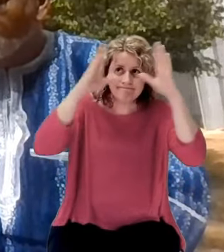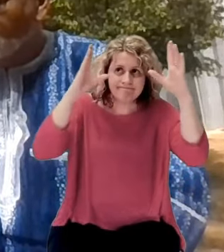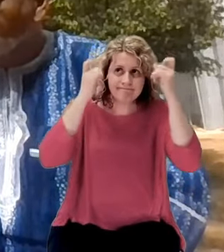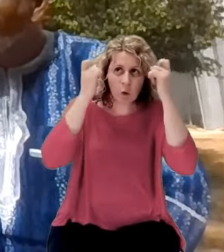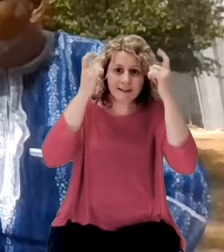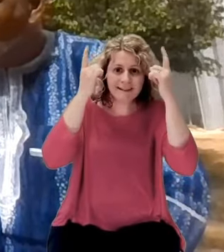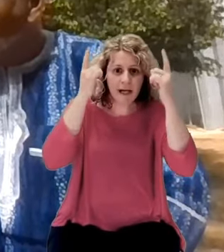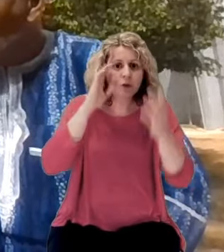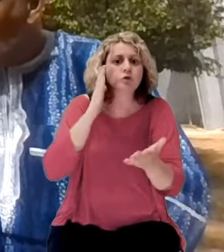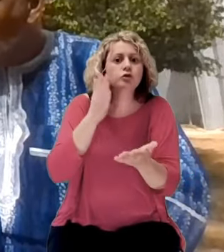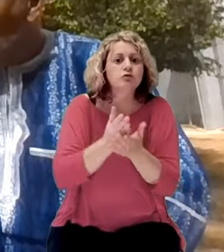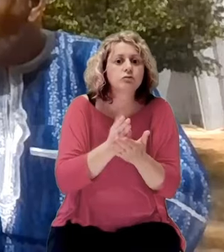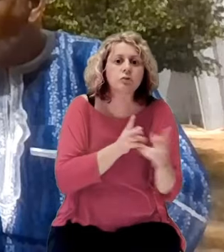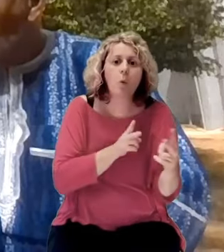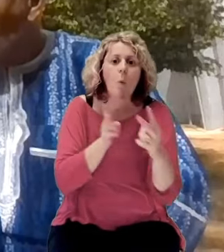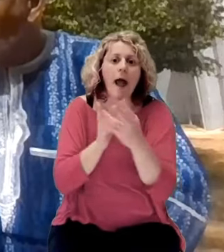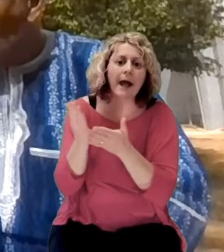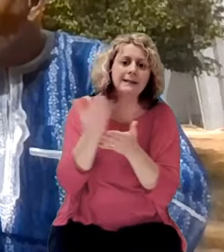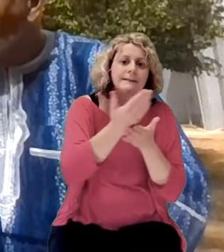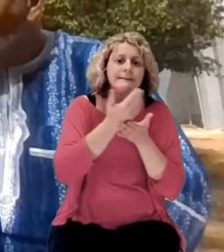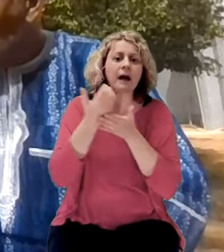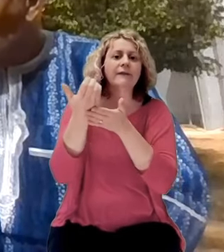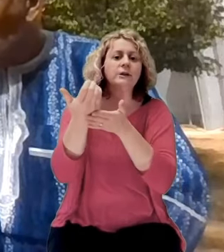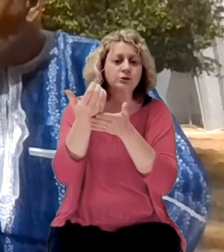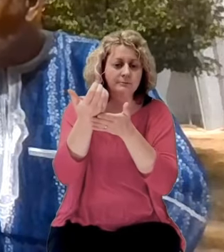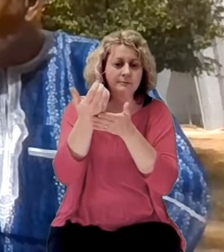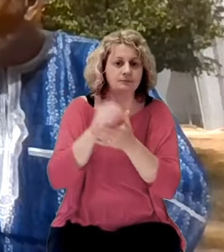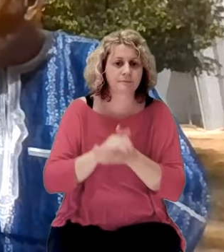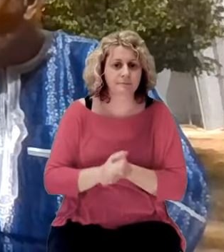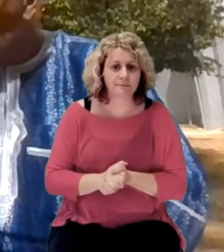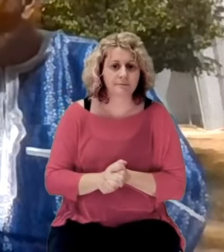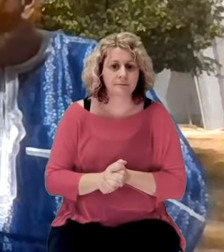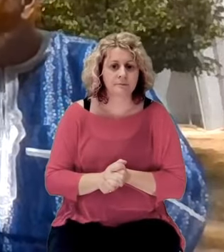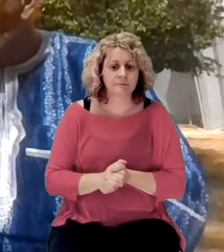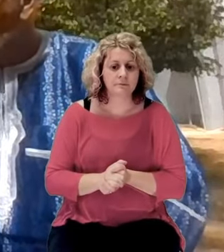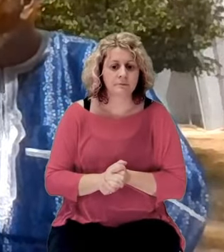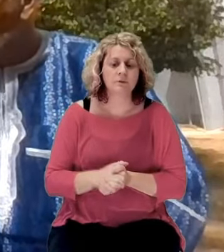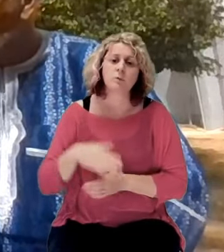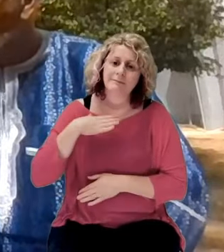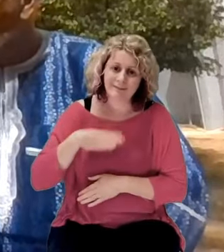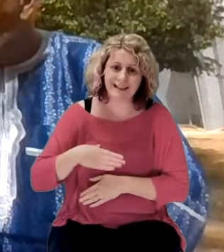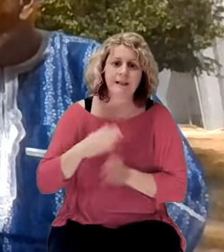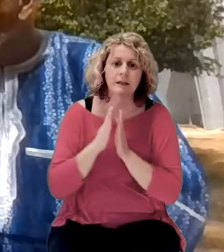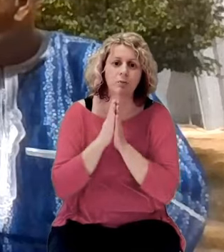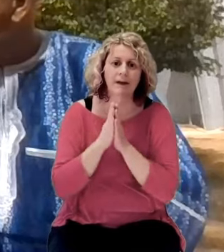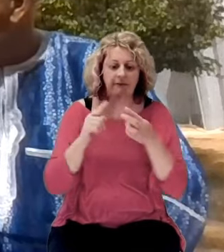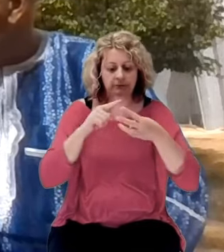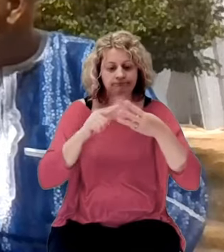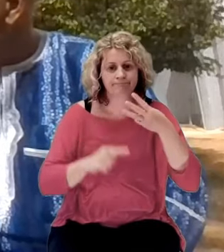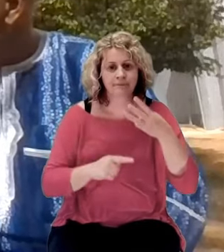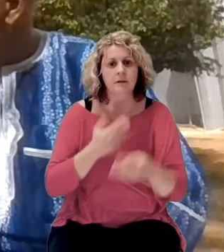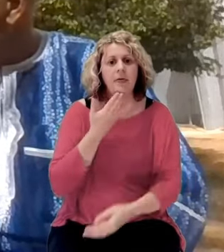and open their eyes to see the true way of salvation. These are